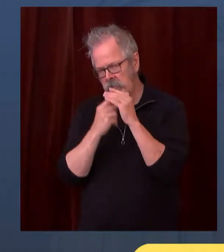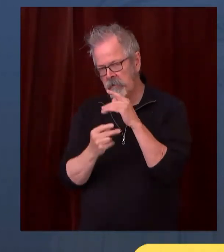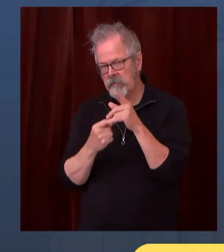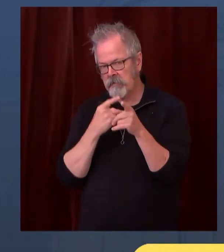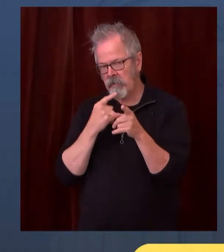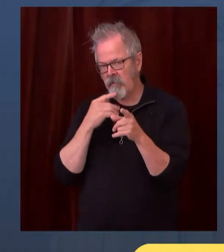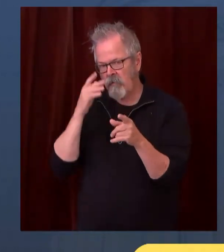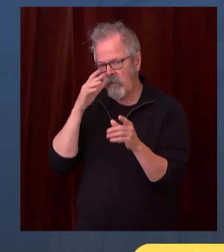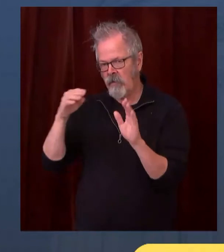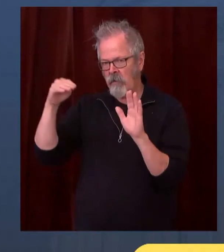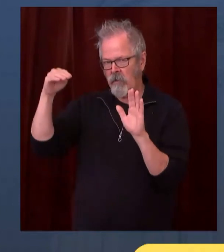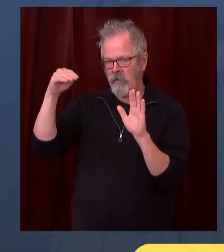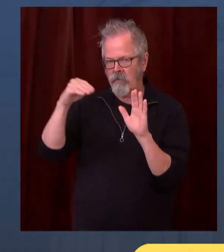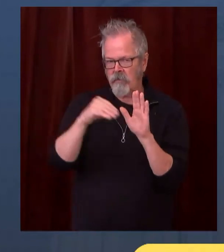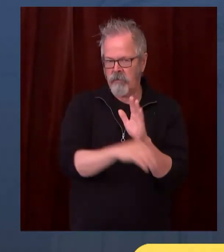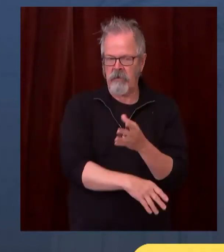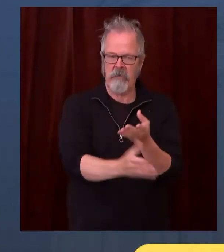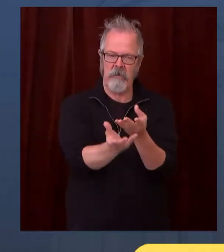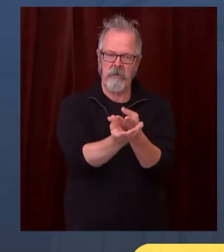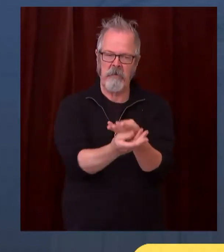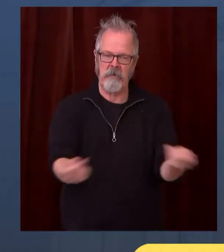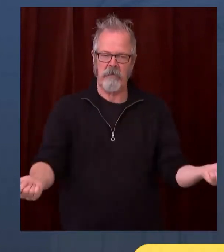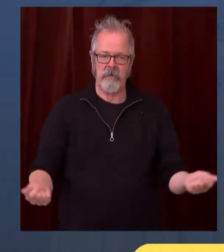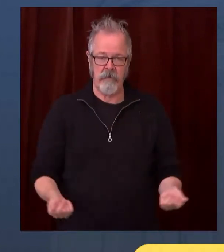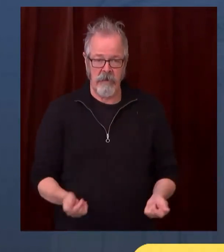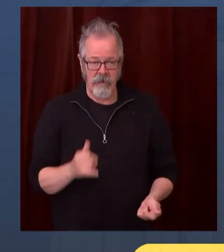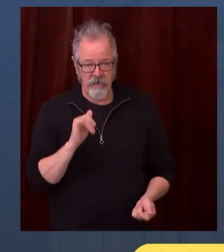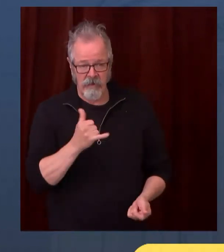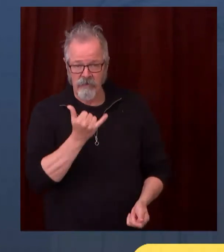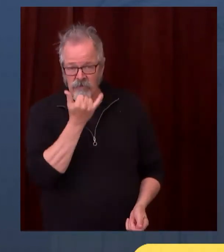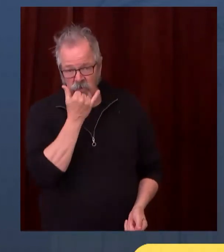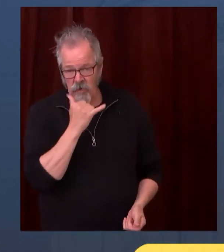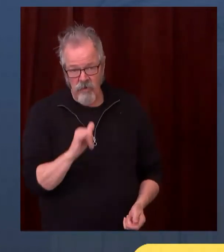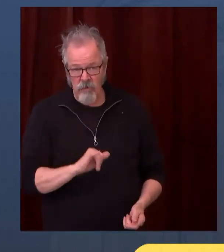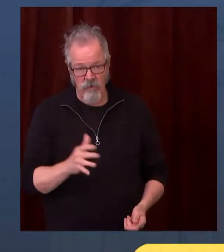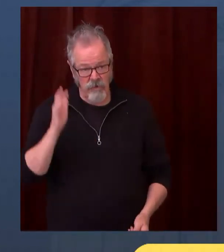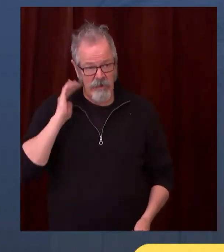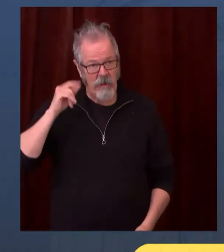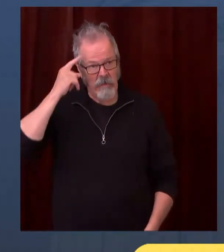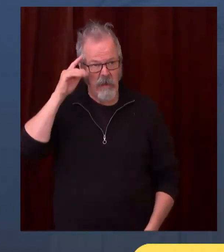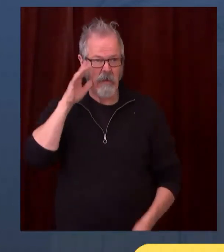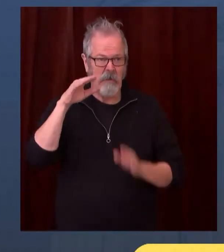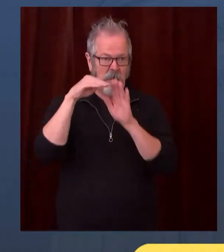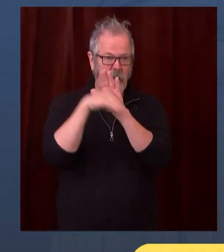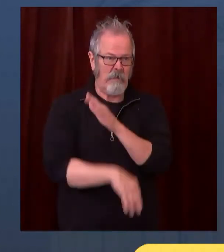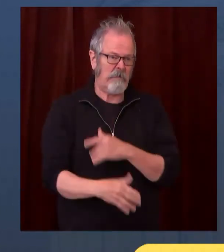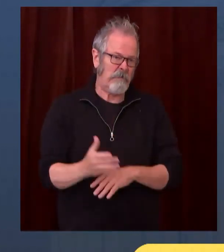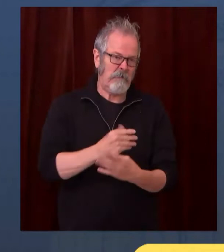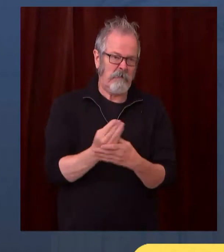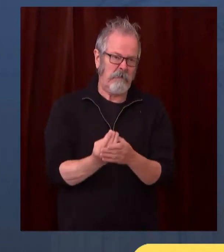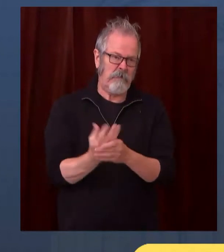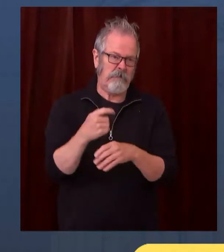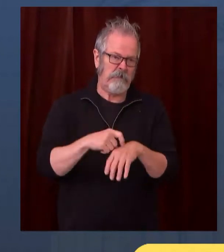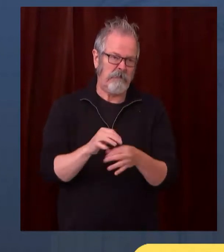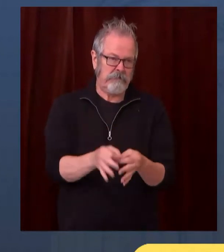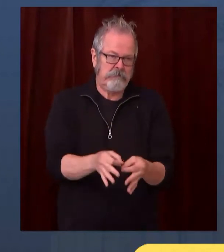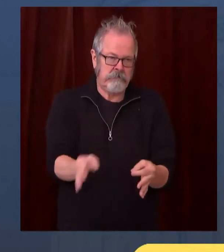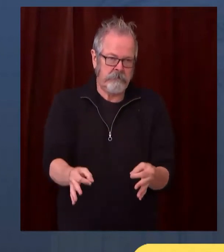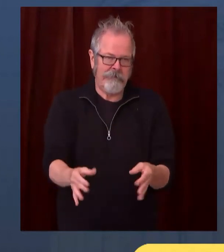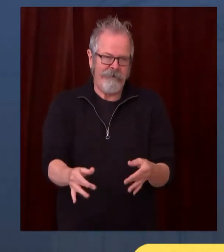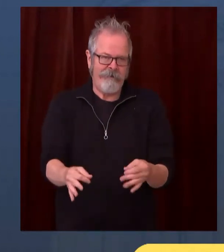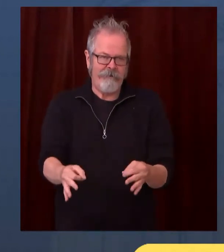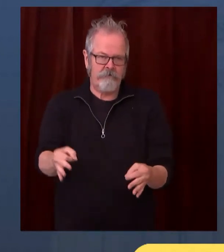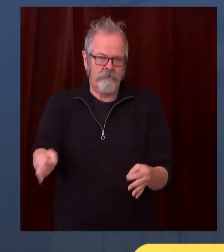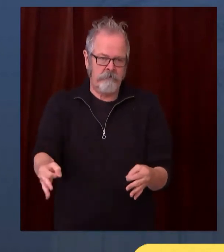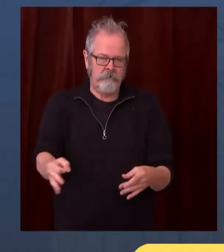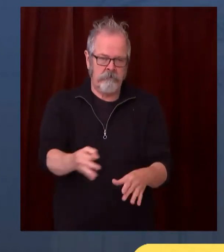moment. I don't think there's anything that would suggest that an outcome like that in October is baked in.